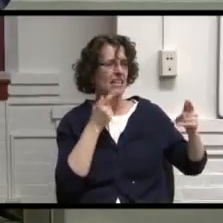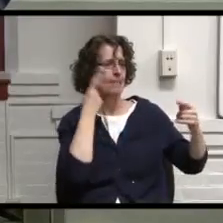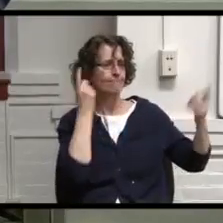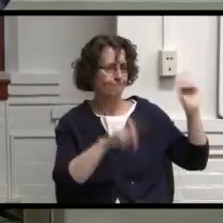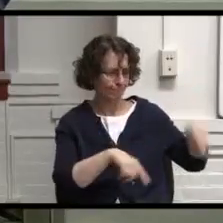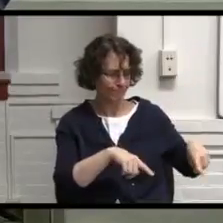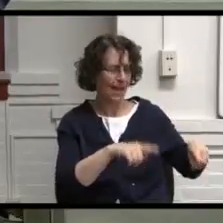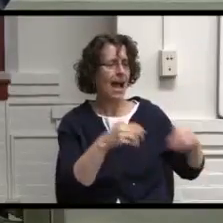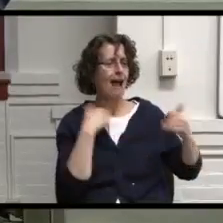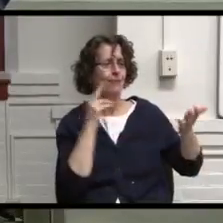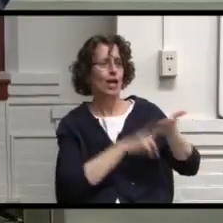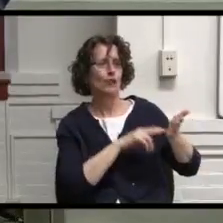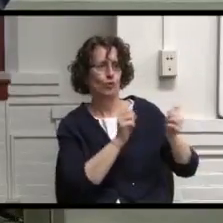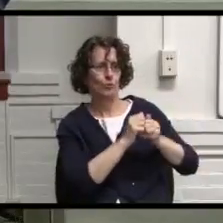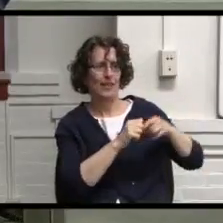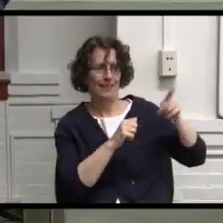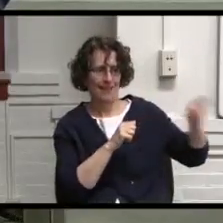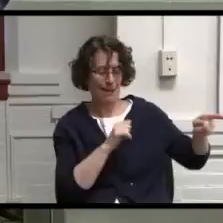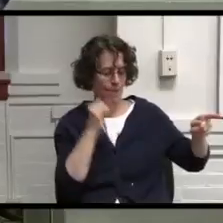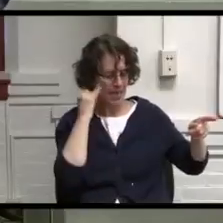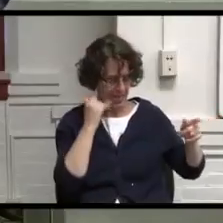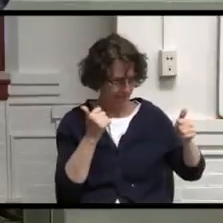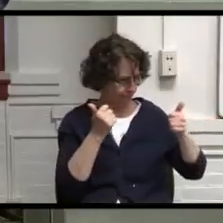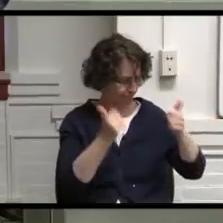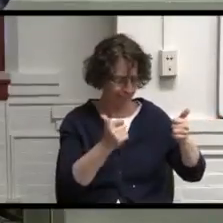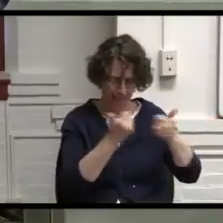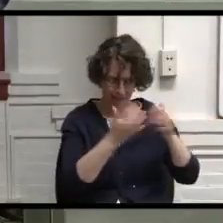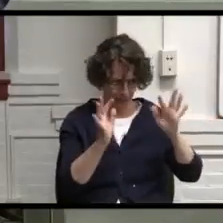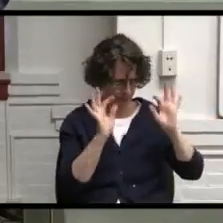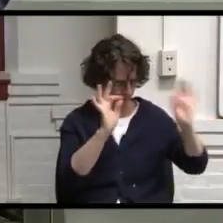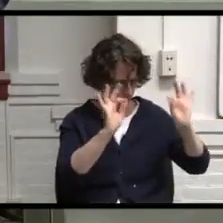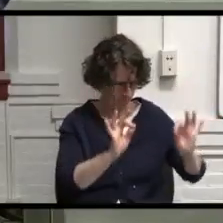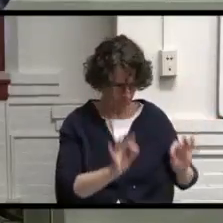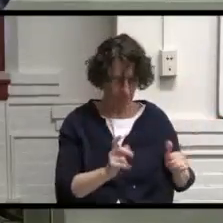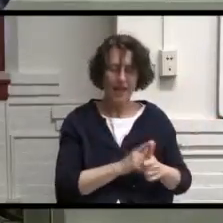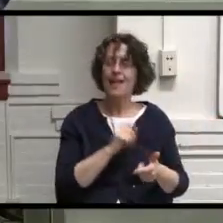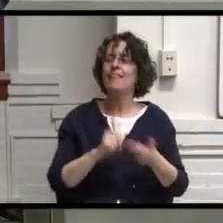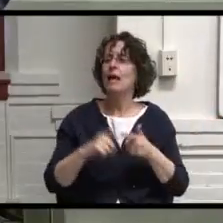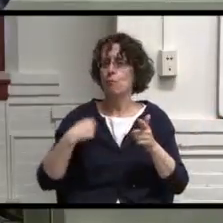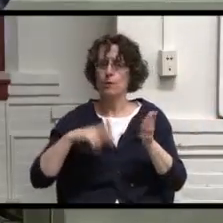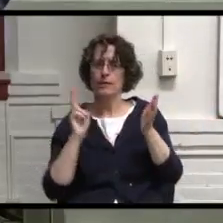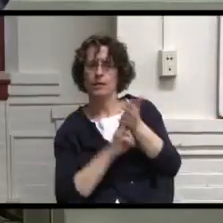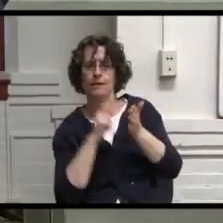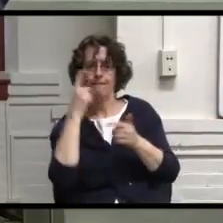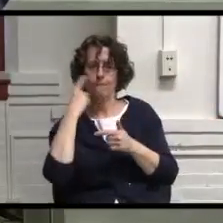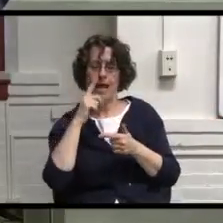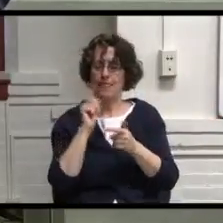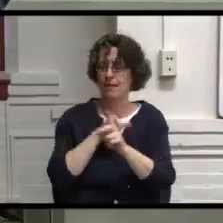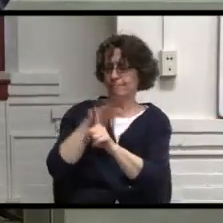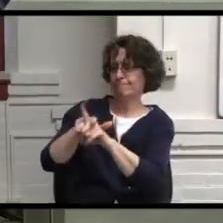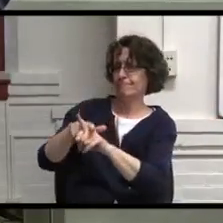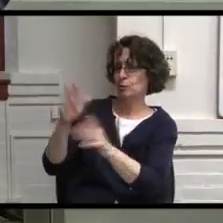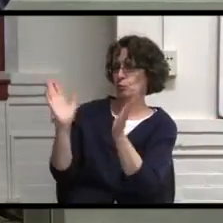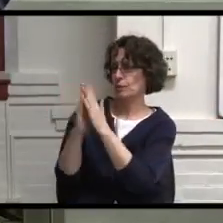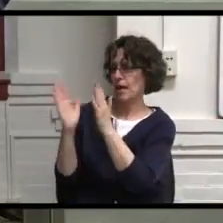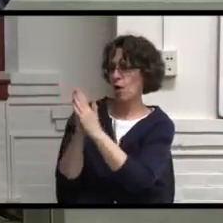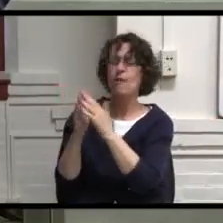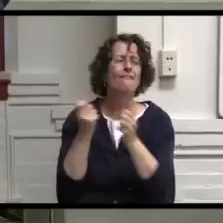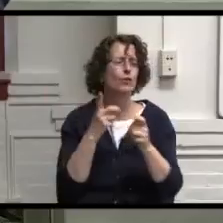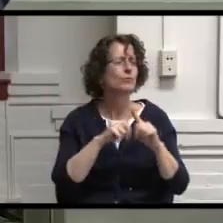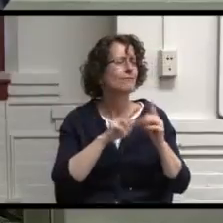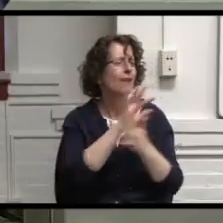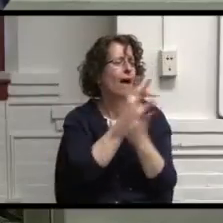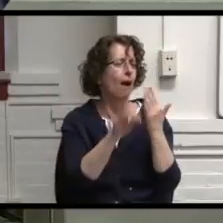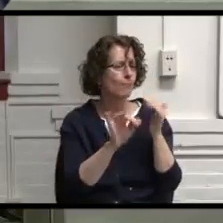everything looks good, we can assign it to the town. There's a number of kind of future pathways this can take, but the good news is we